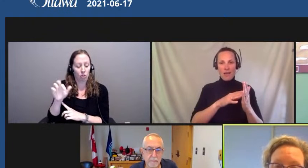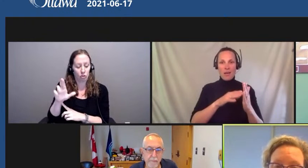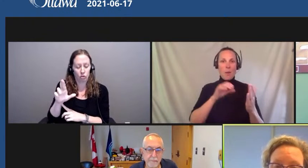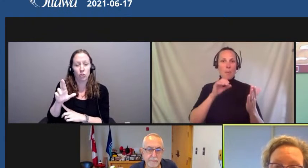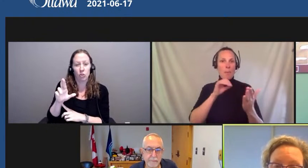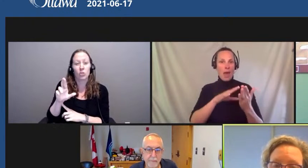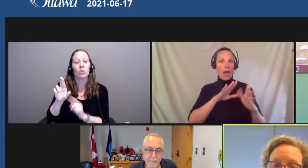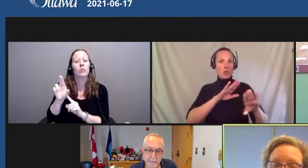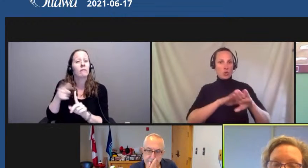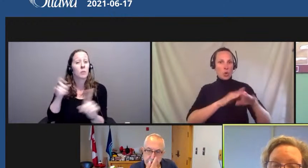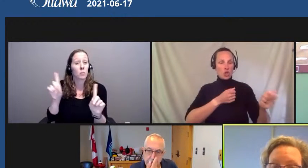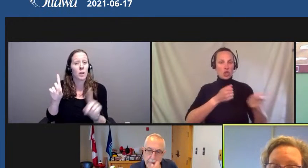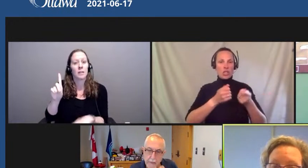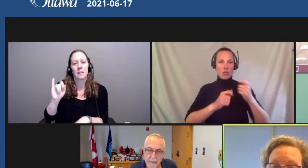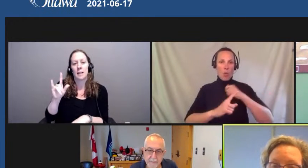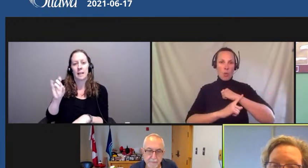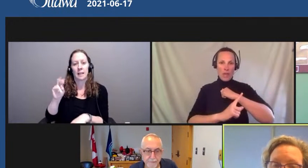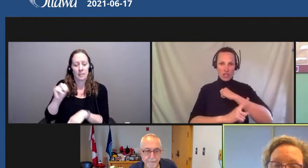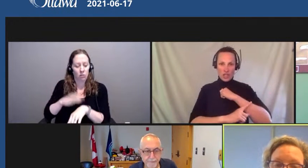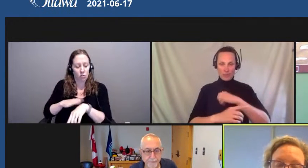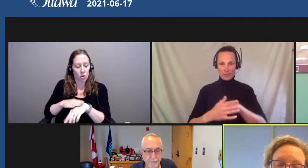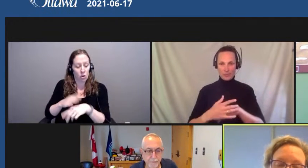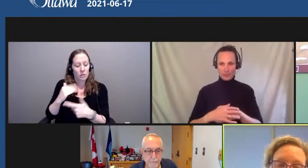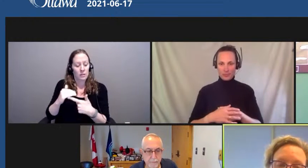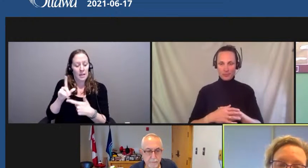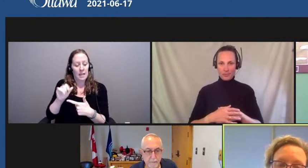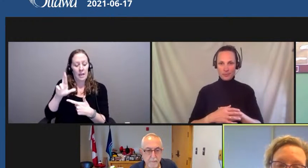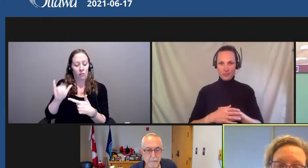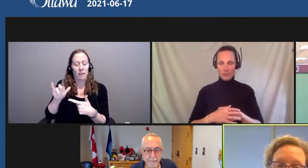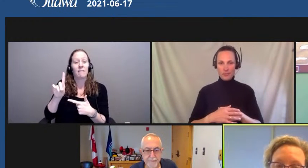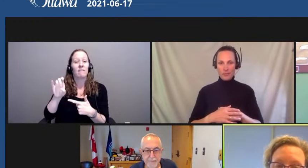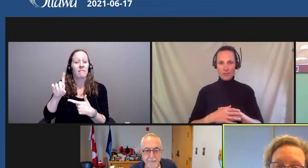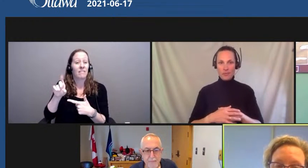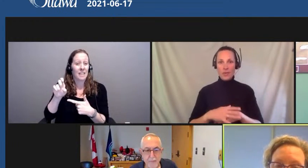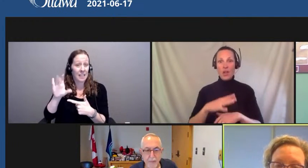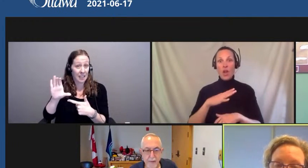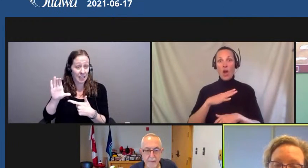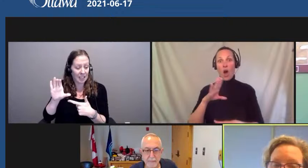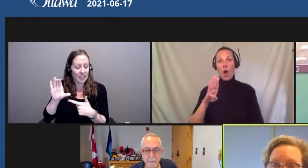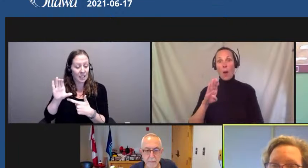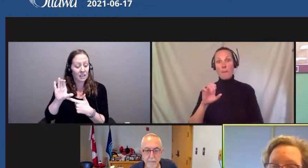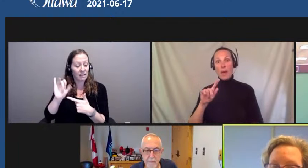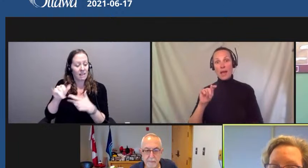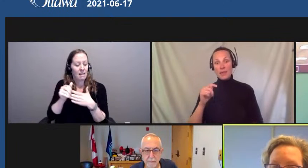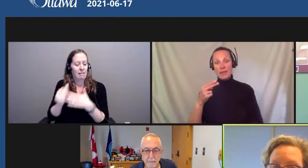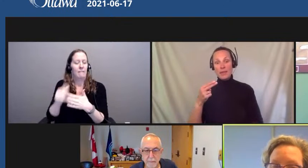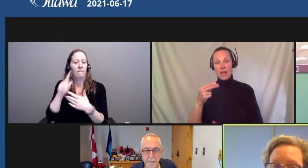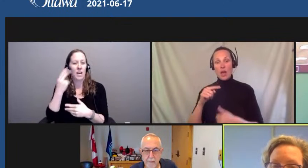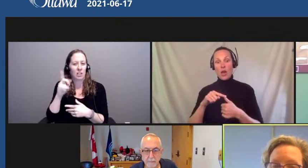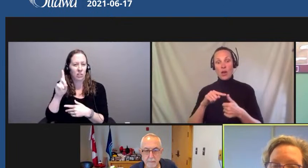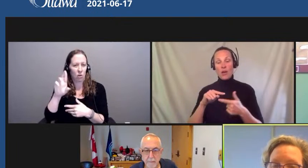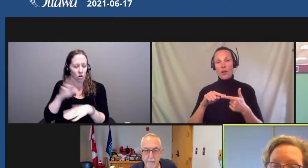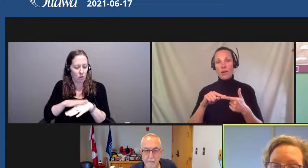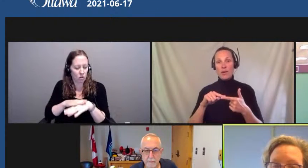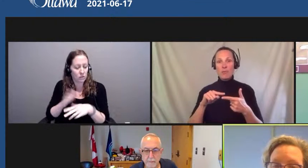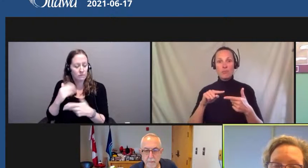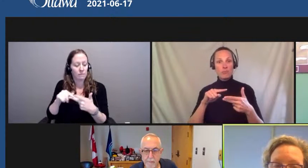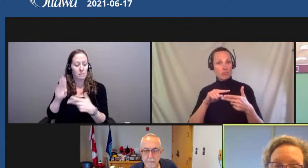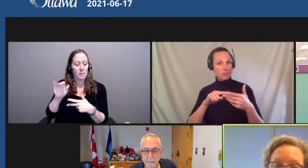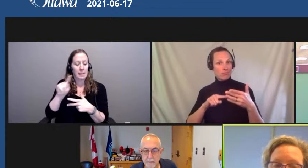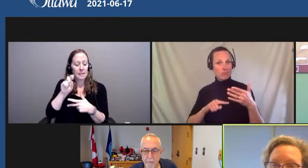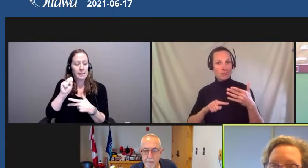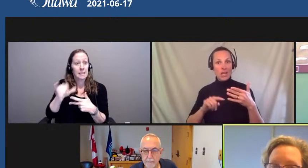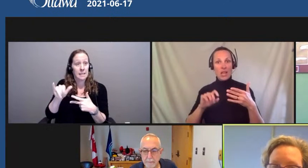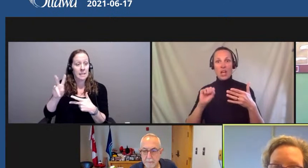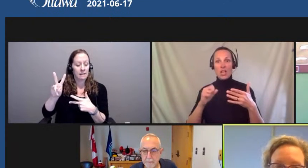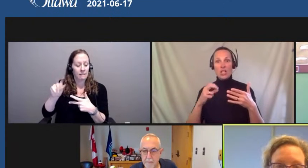with Dilling Consulting, Larry Fedek, Solid Waste Program Lead with HDR Consulting, and Betsy Vargas, Technical Services and Project